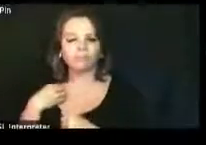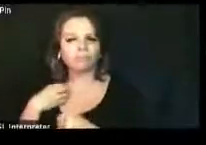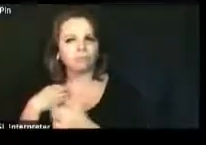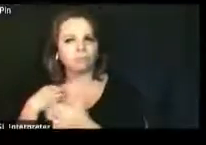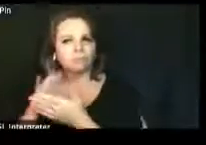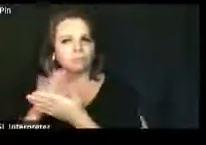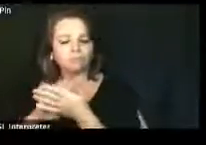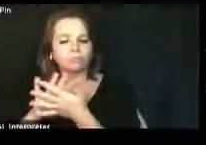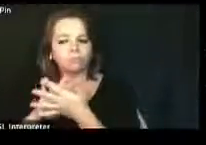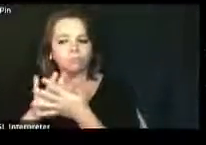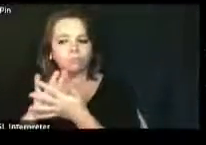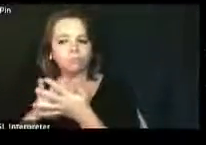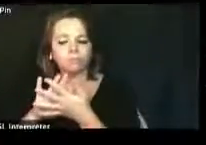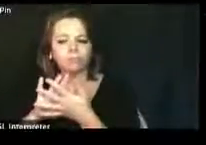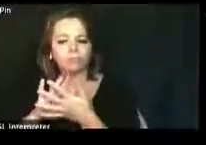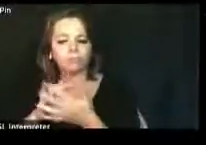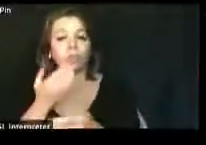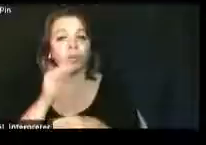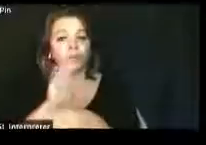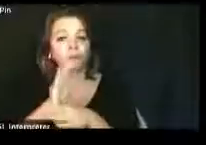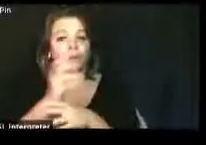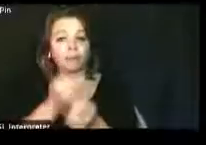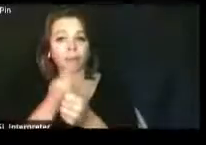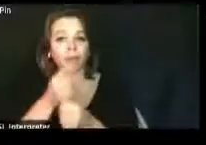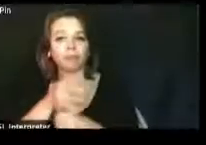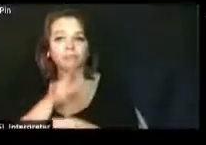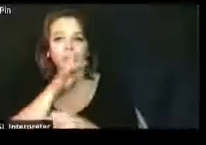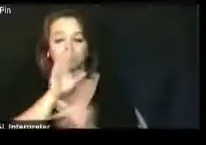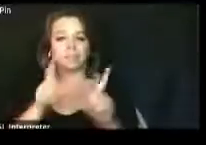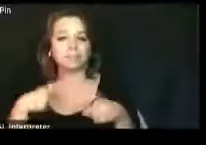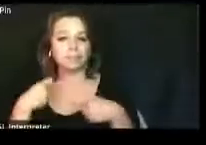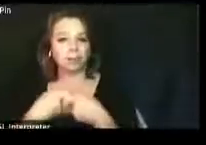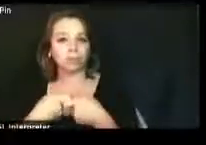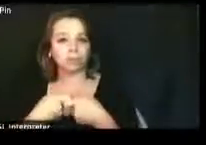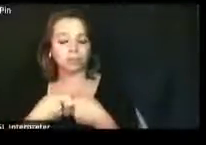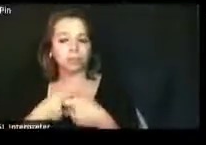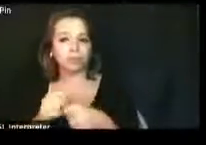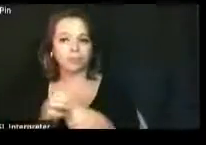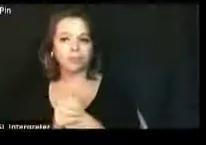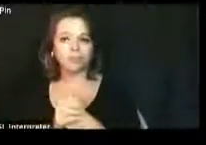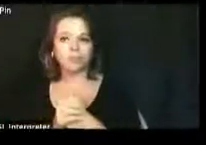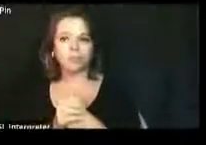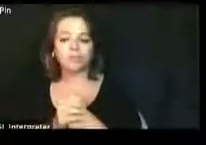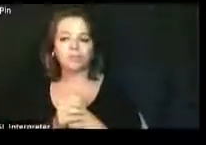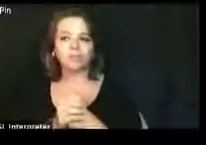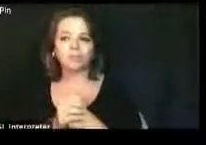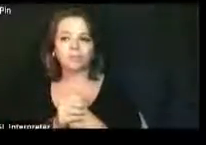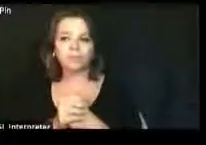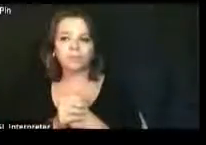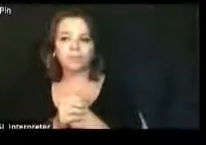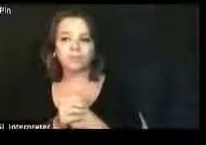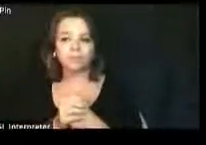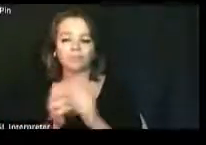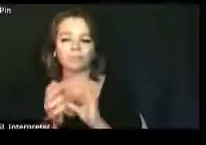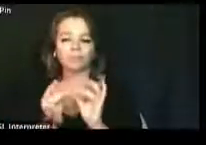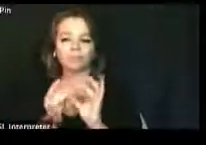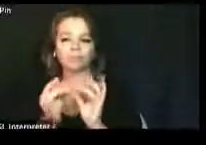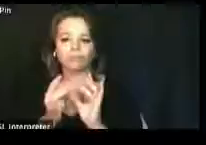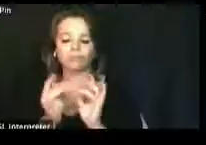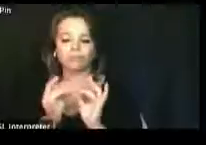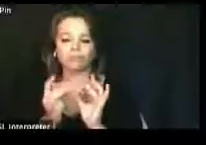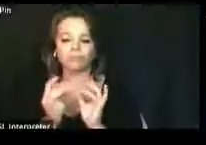Hola, me llamo Betty Batista, soy un miembro de Chirla y yo vivo en la comunidad del Valle